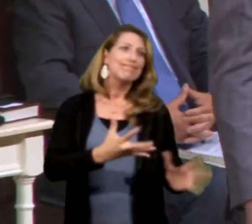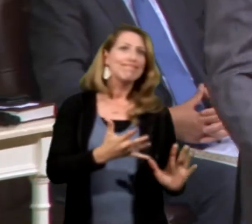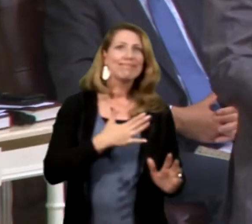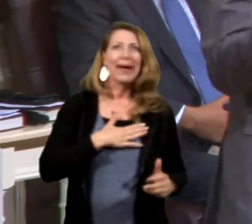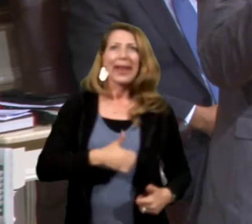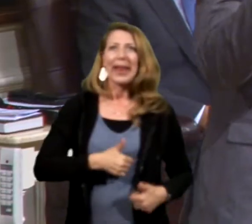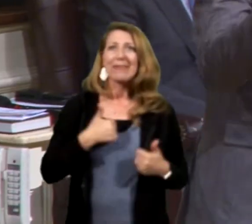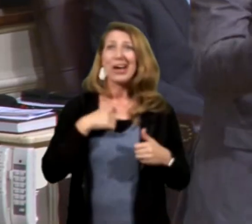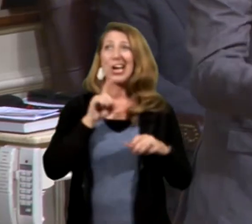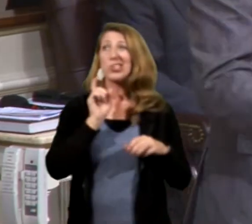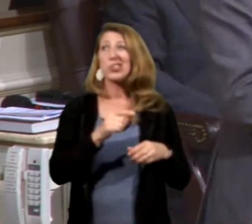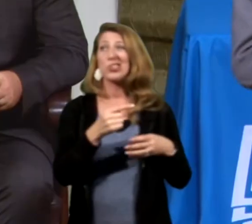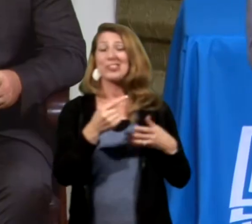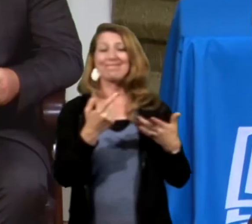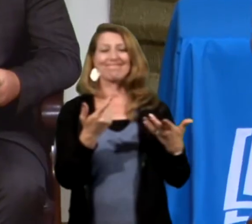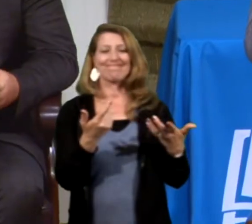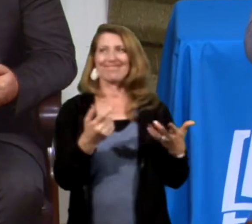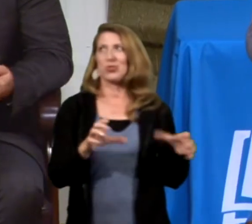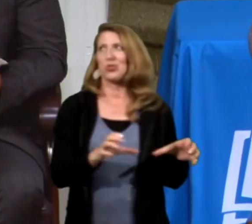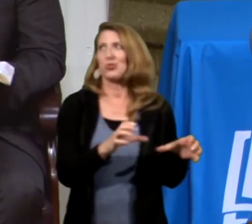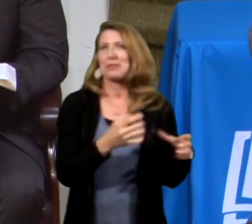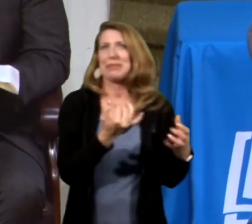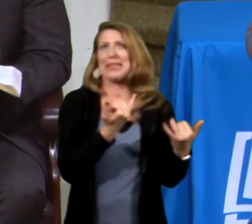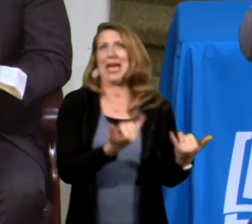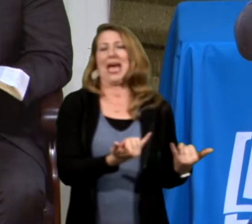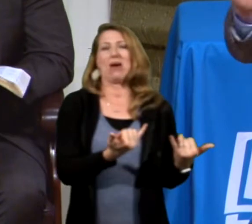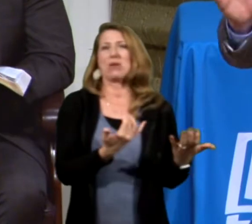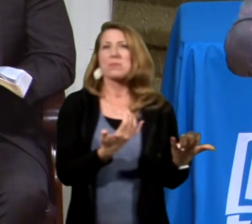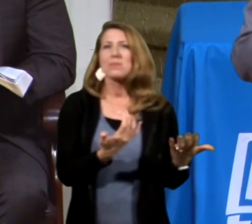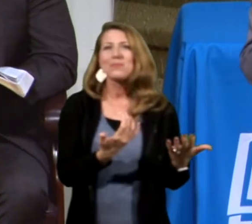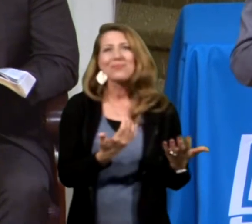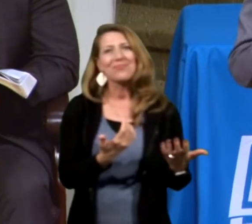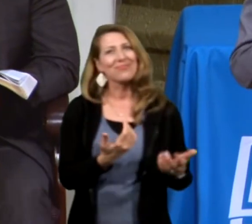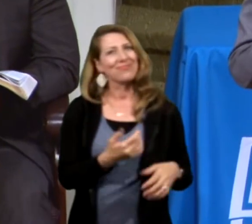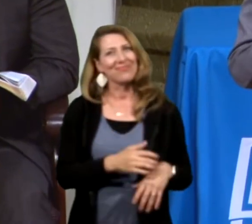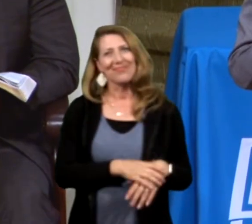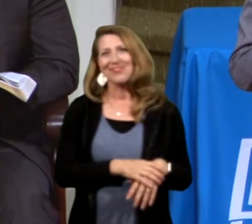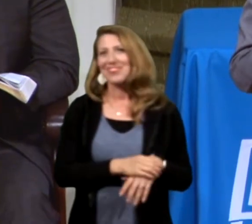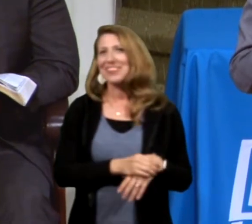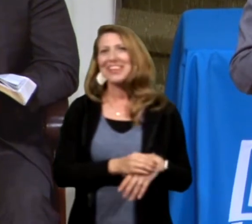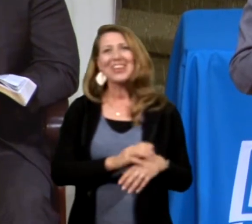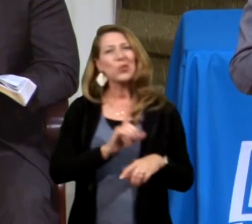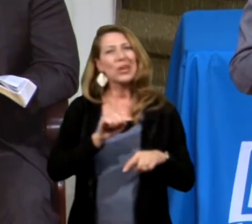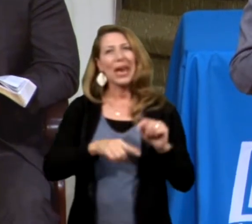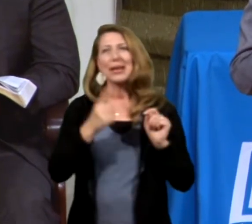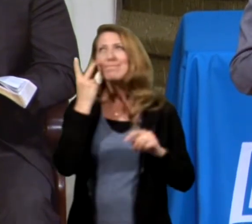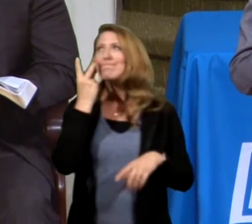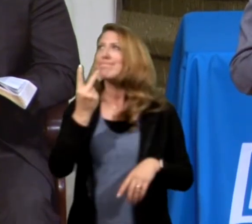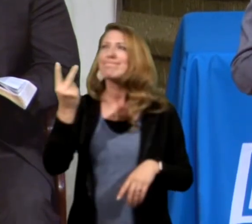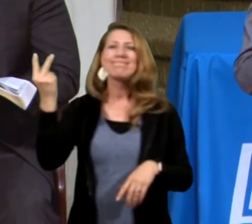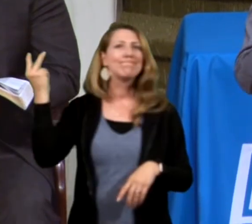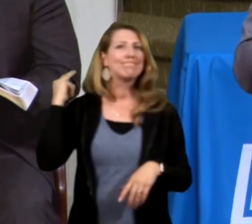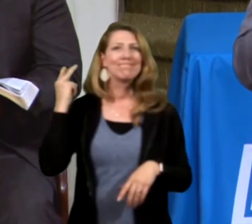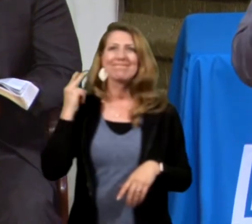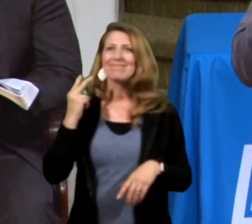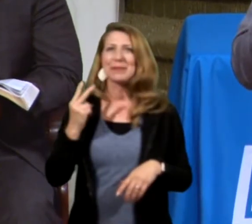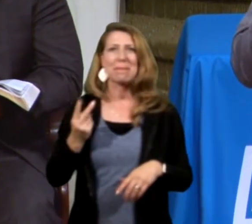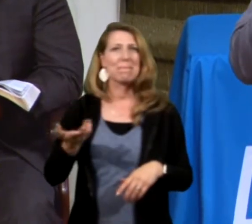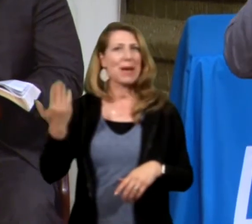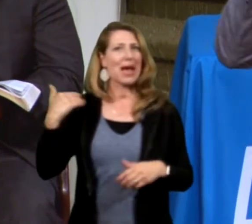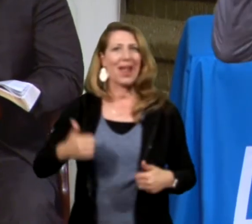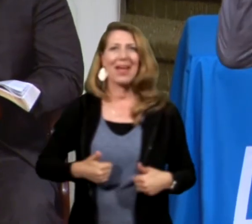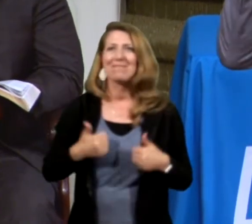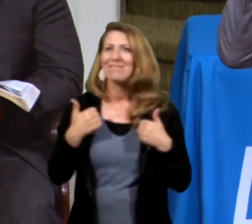I should have been doing this by now, listen, there's no one going to steer straight looking in the rearview mirror of your life, okay? Forget looking at